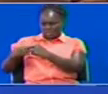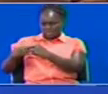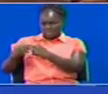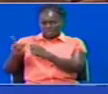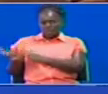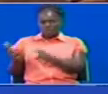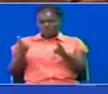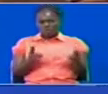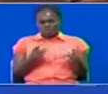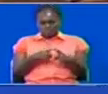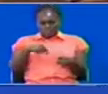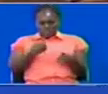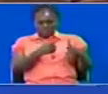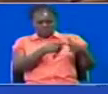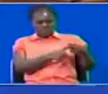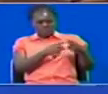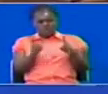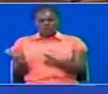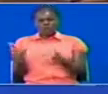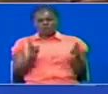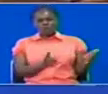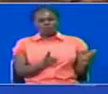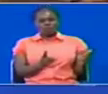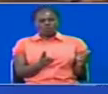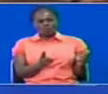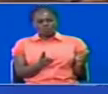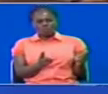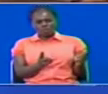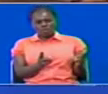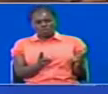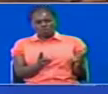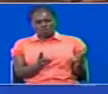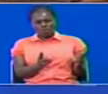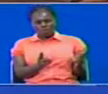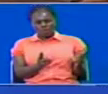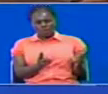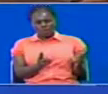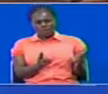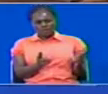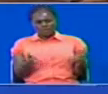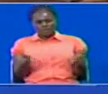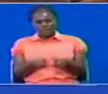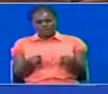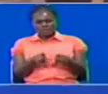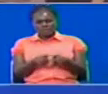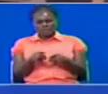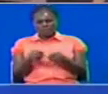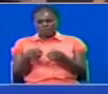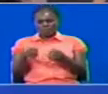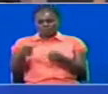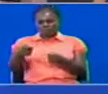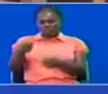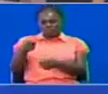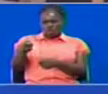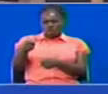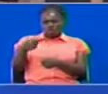kawaida, but me ni fundi, a normal fundi. Me make to anything, kuanzia gates, milango. Na time